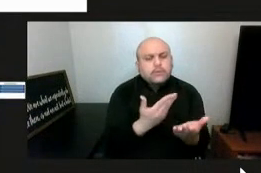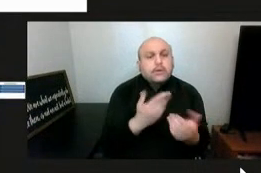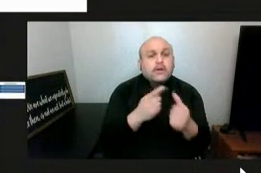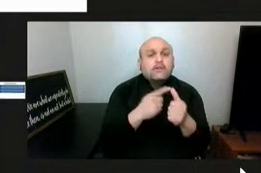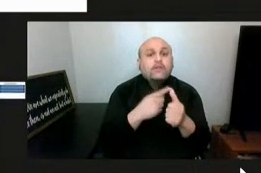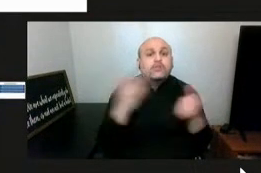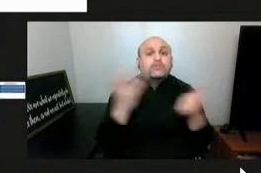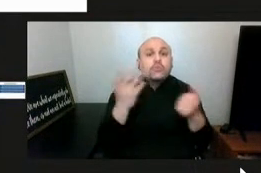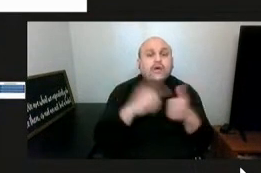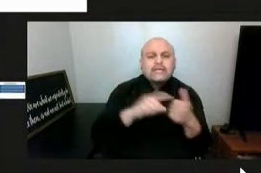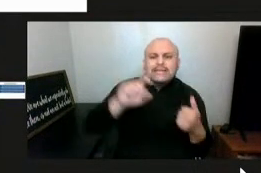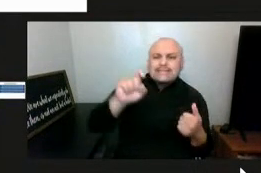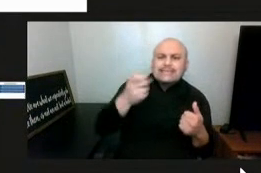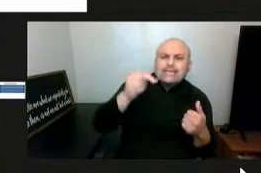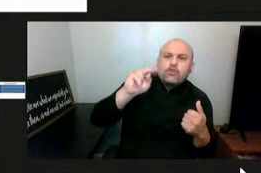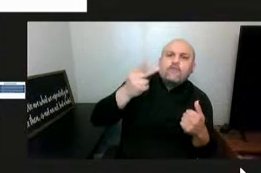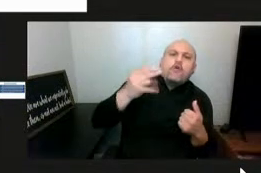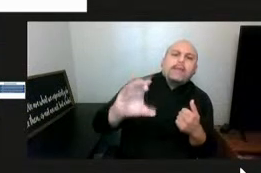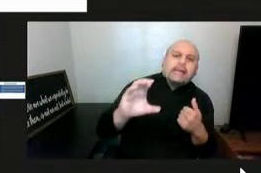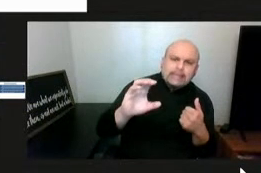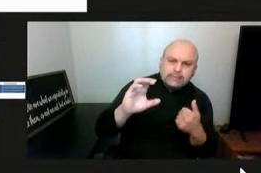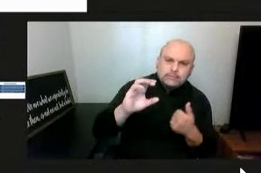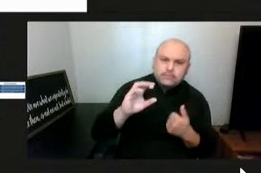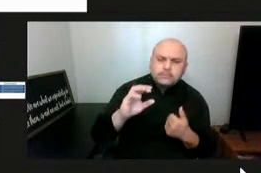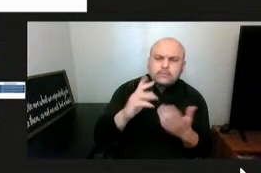xenophobia. Excuse me.